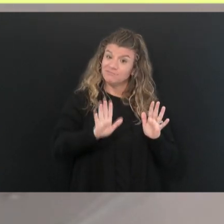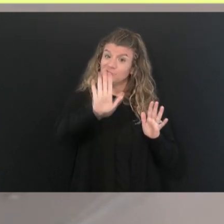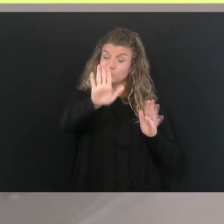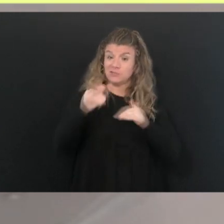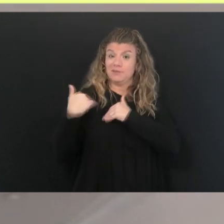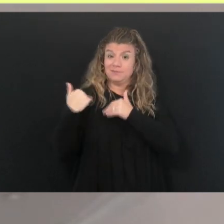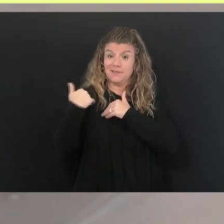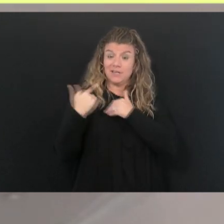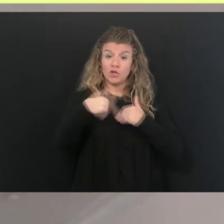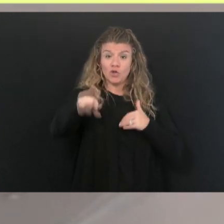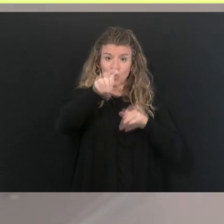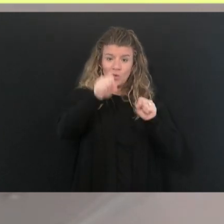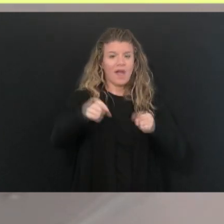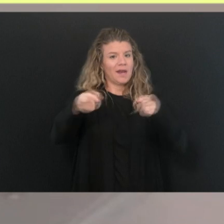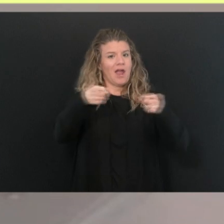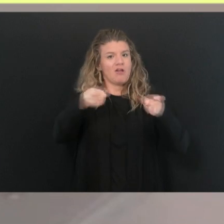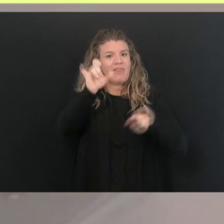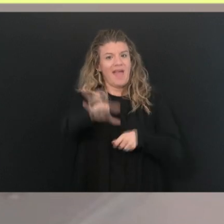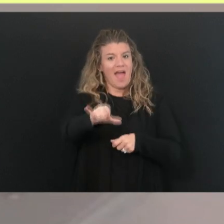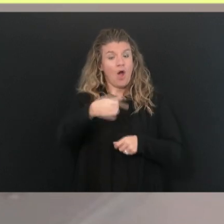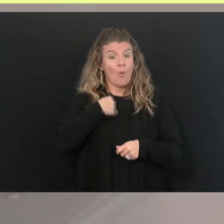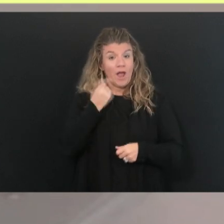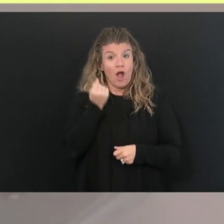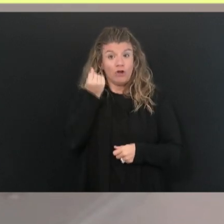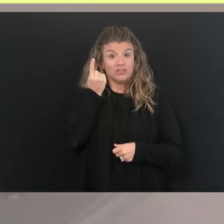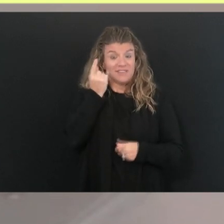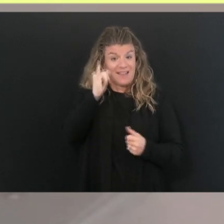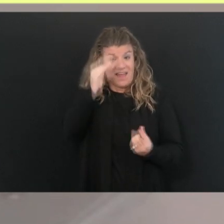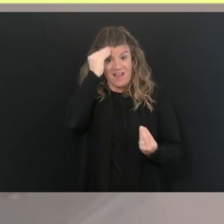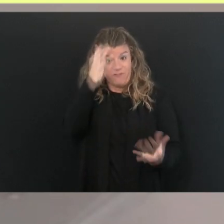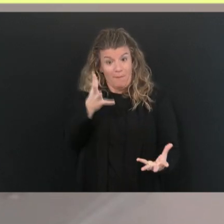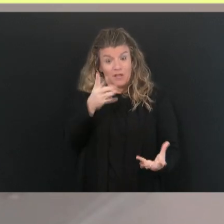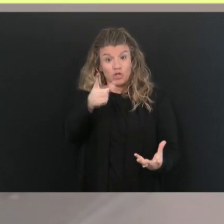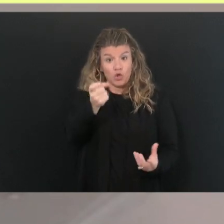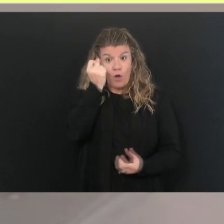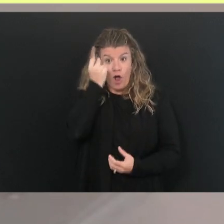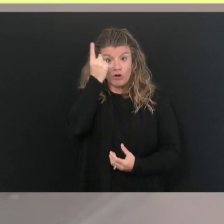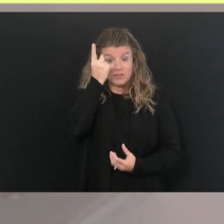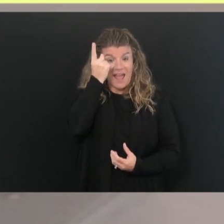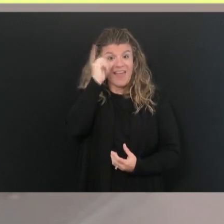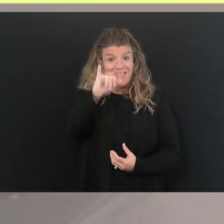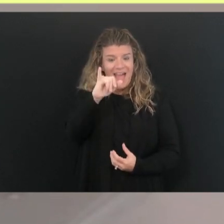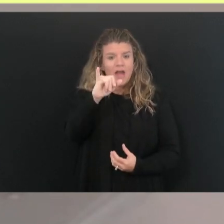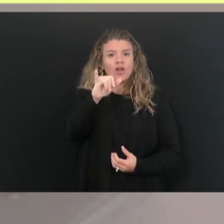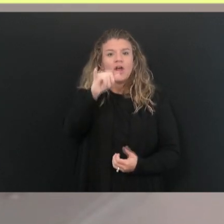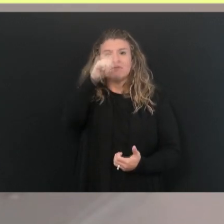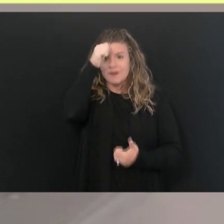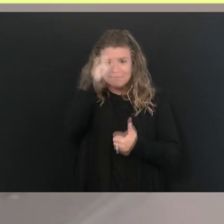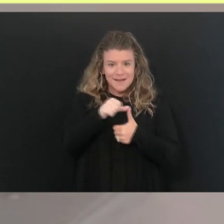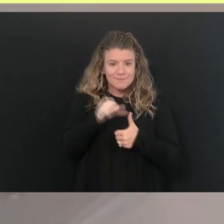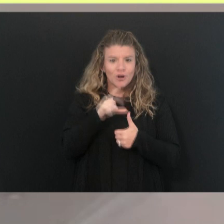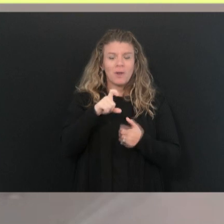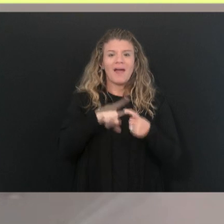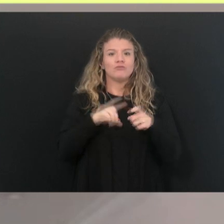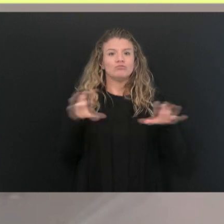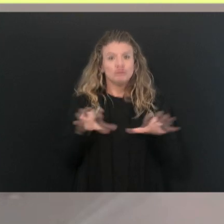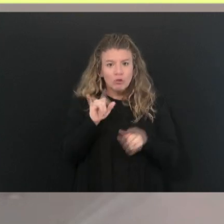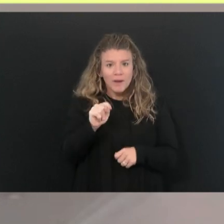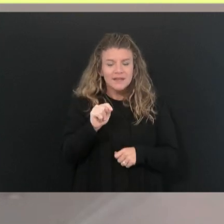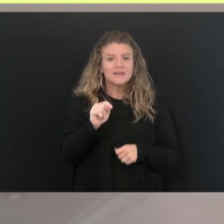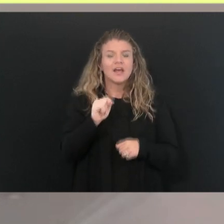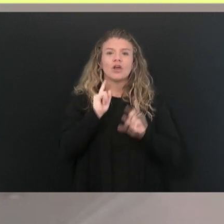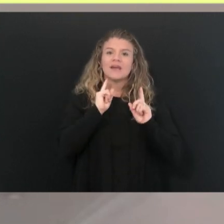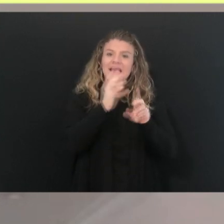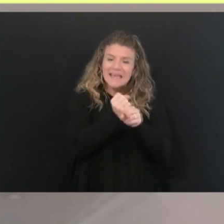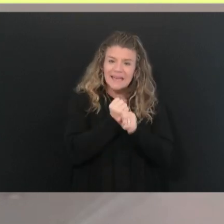Virginia. And as we understand this information, it's even more important for us to double down and get face coverings